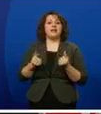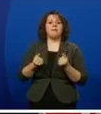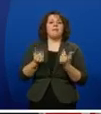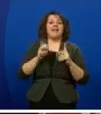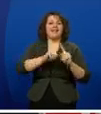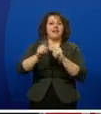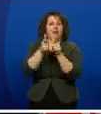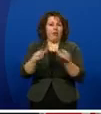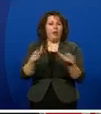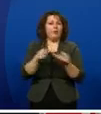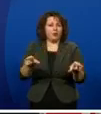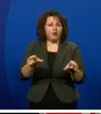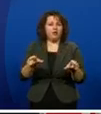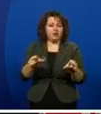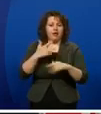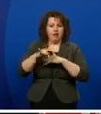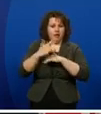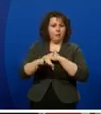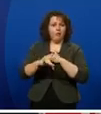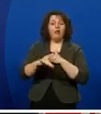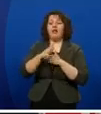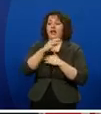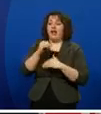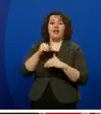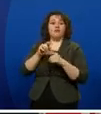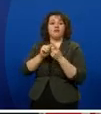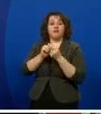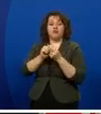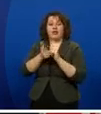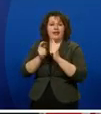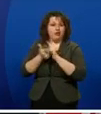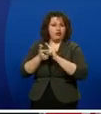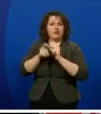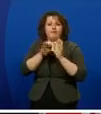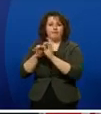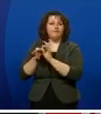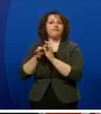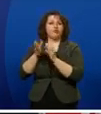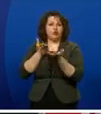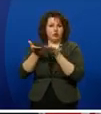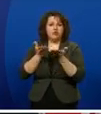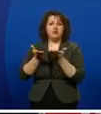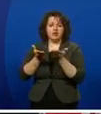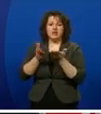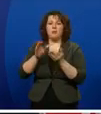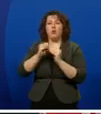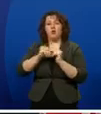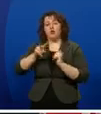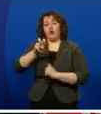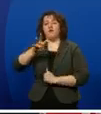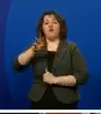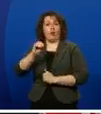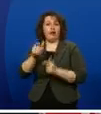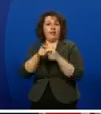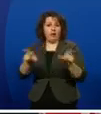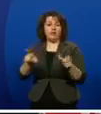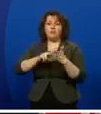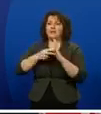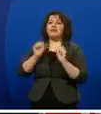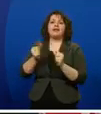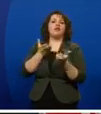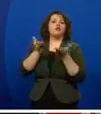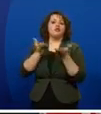navigators on staff, plus access to translation services that cover 240 languages, helping us better